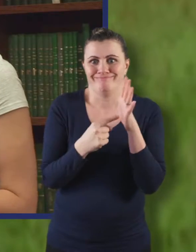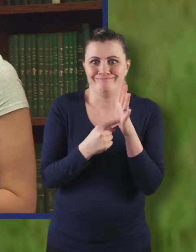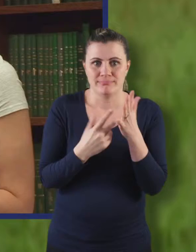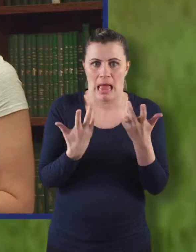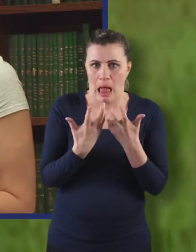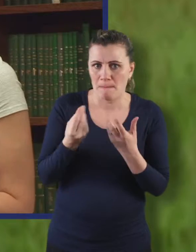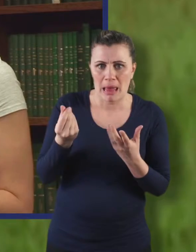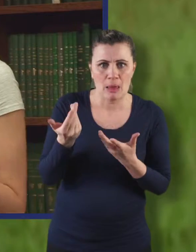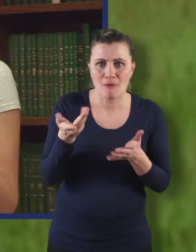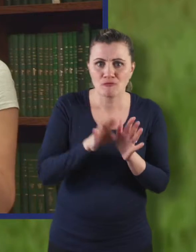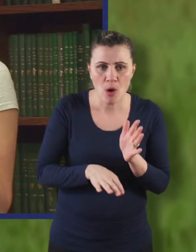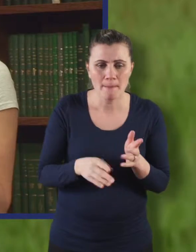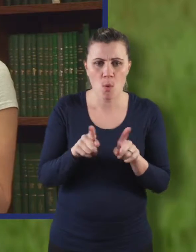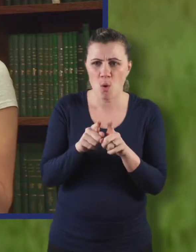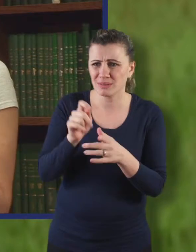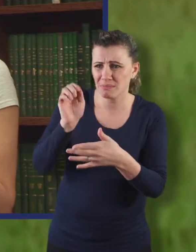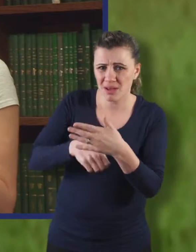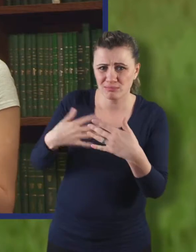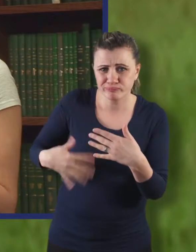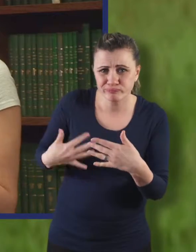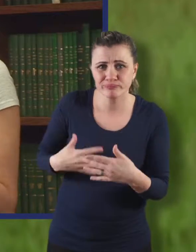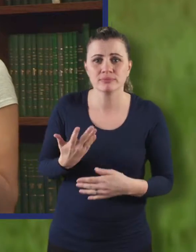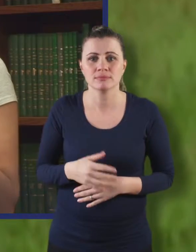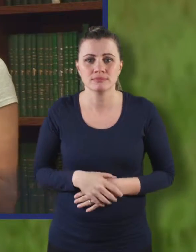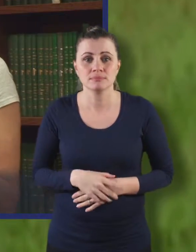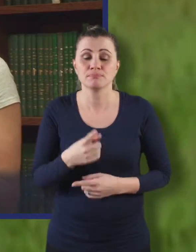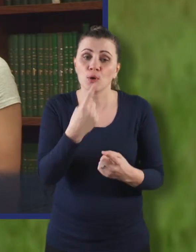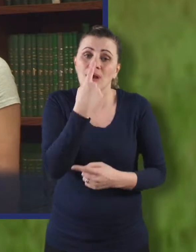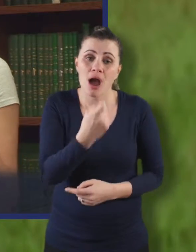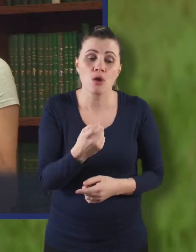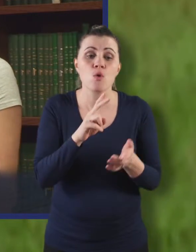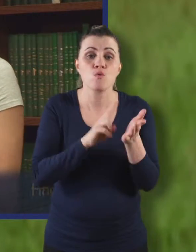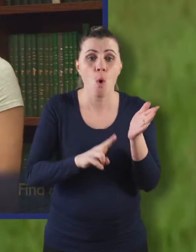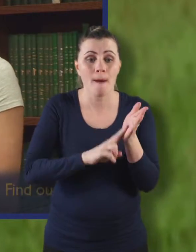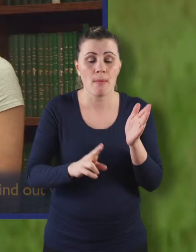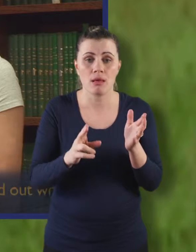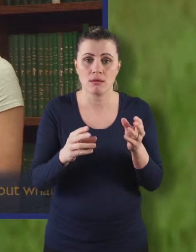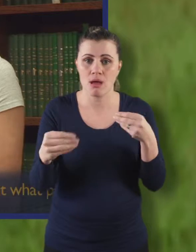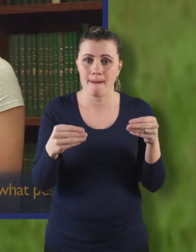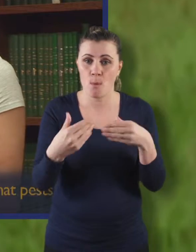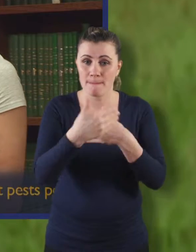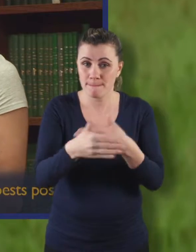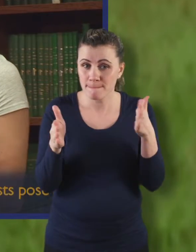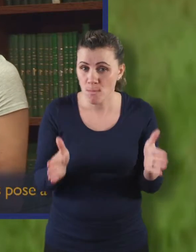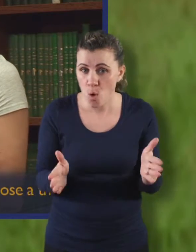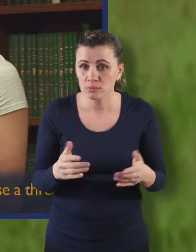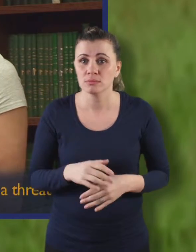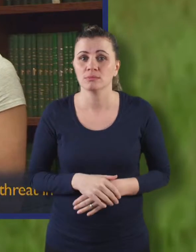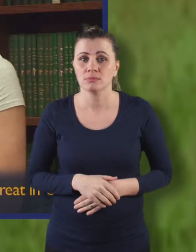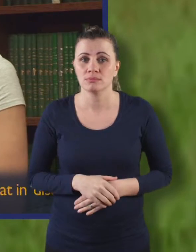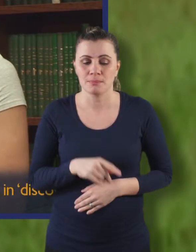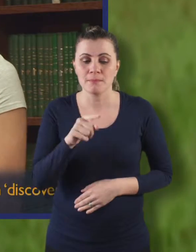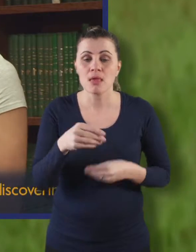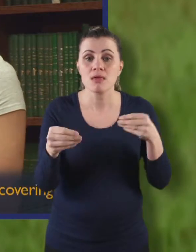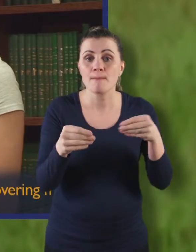do say that you can use ordinary cardboard boxes, providing that these are sturdy cardboard boxes, they have a lid